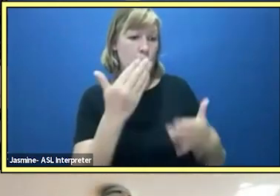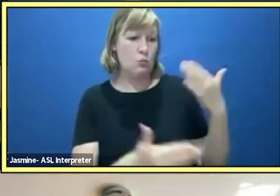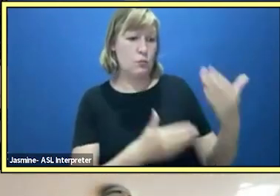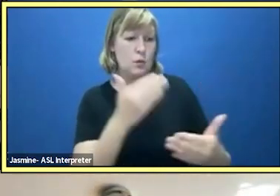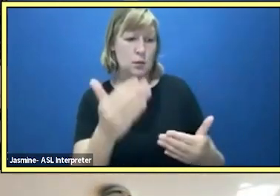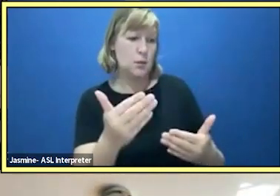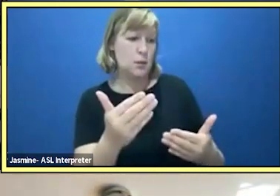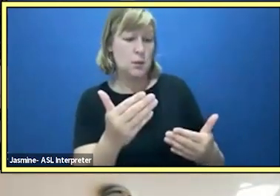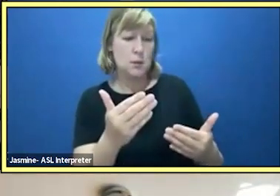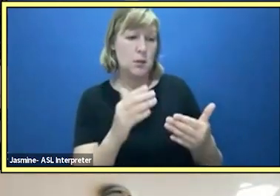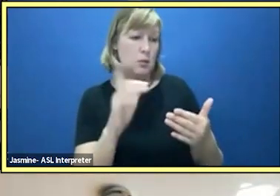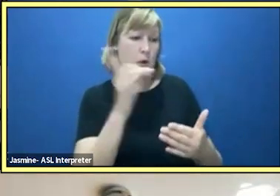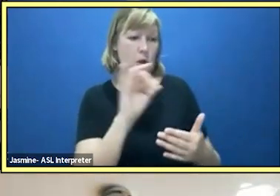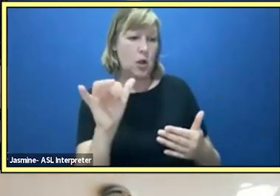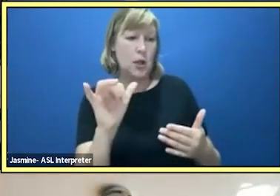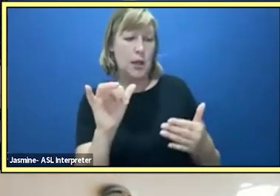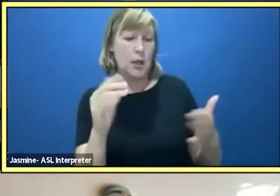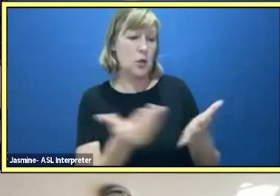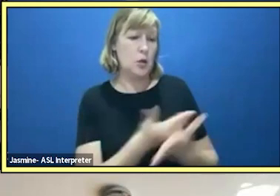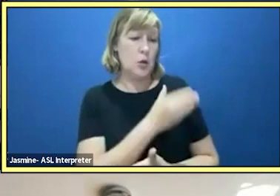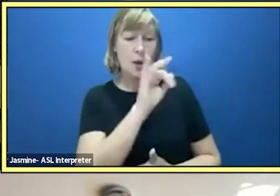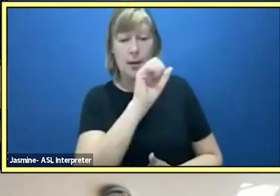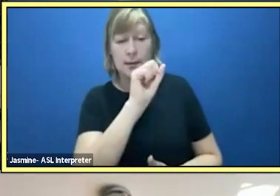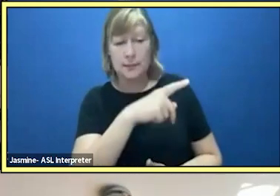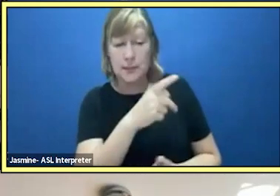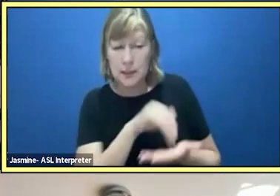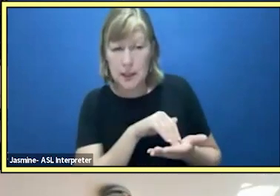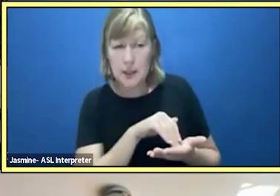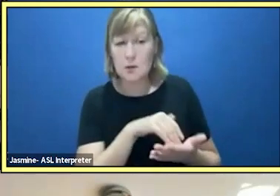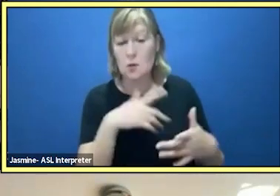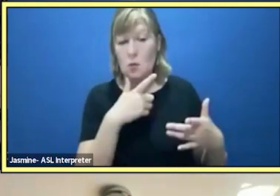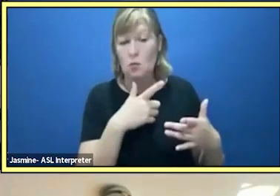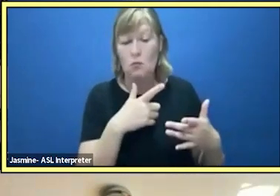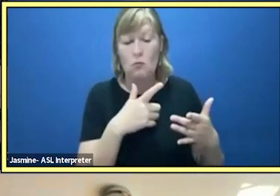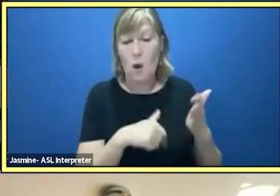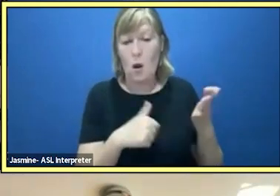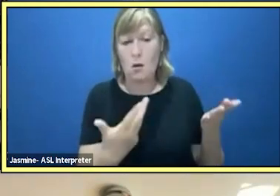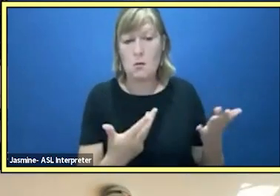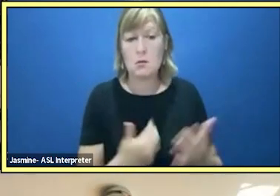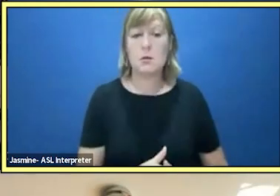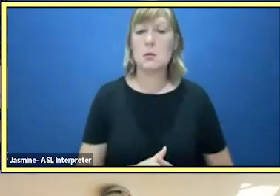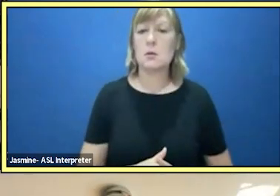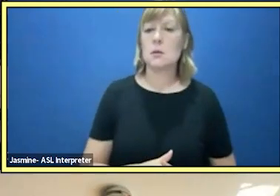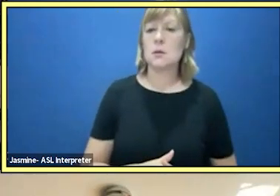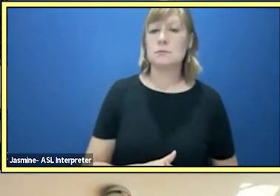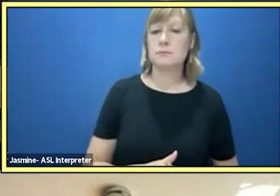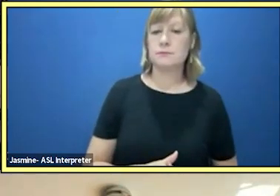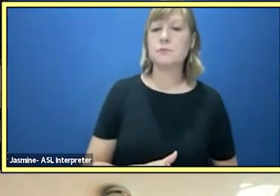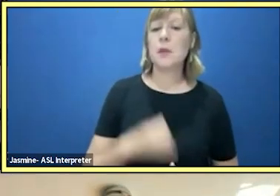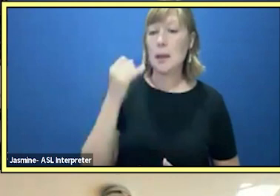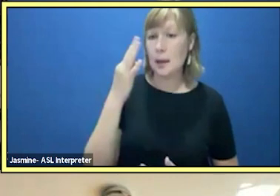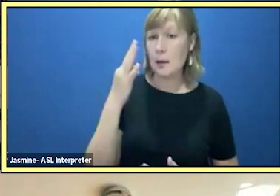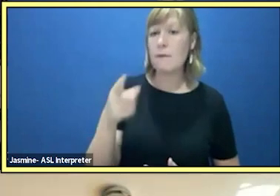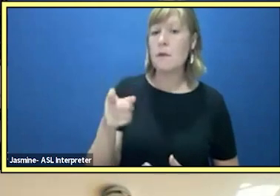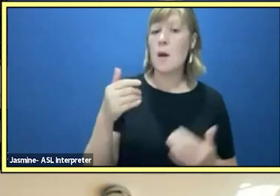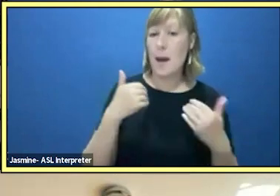again, or what? No, so if you have an active current ISP that you are